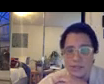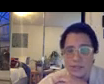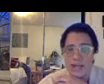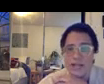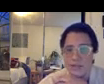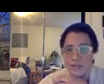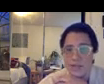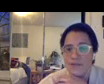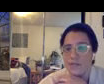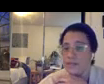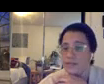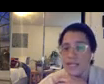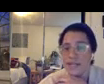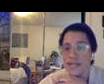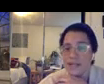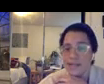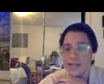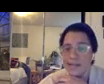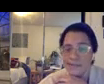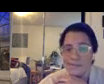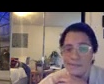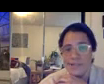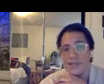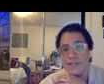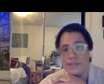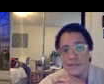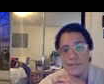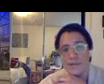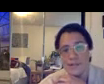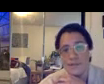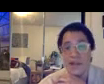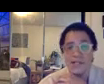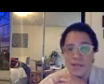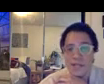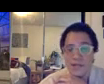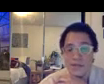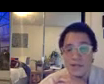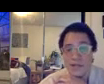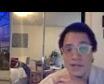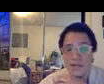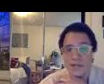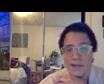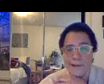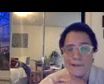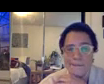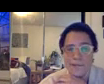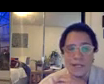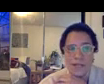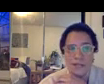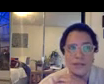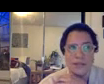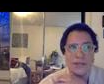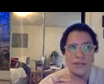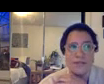that we have to live like that, but it is the most effective way to do it, I think.